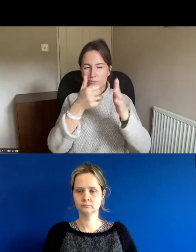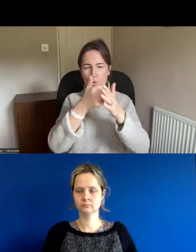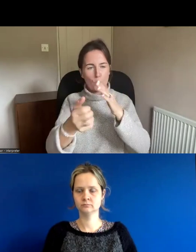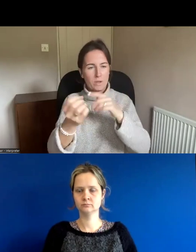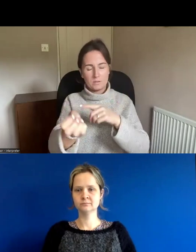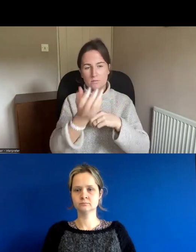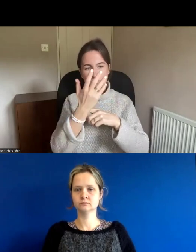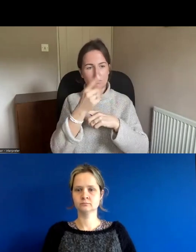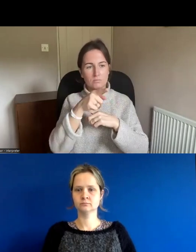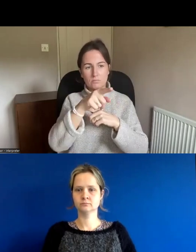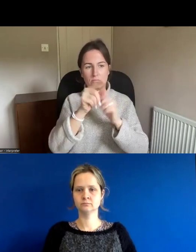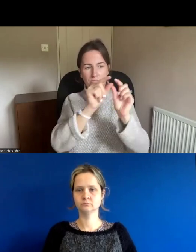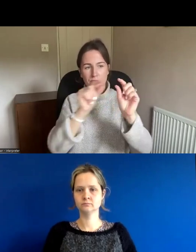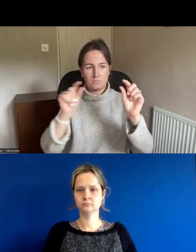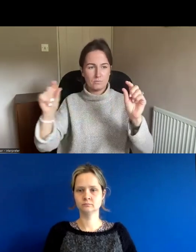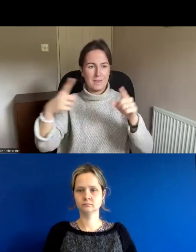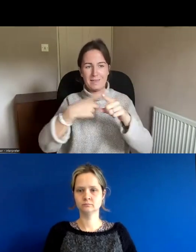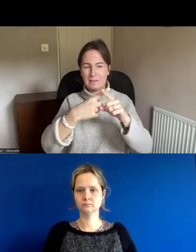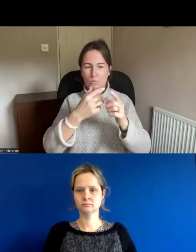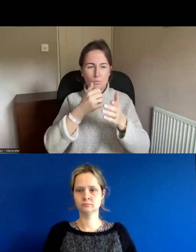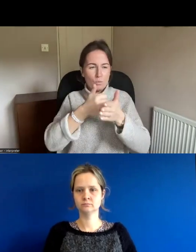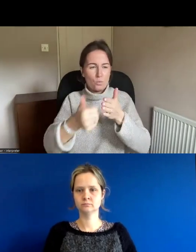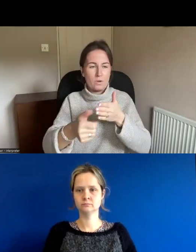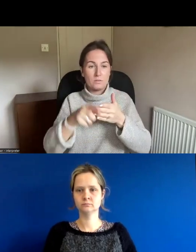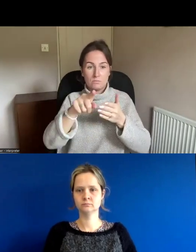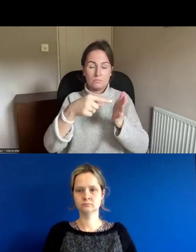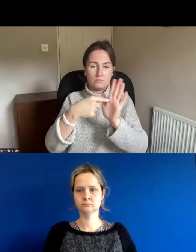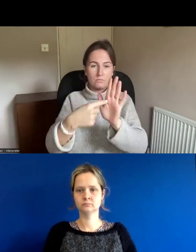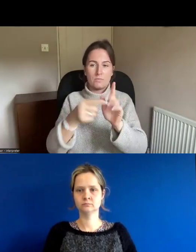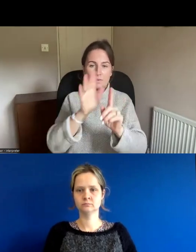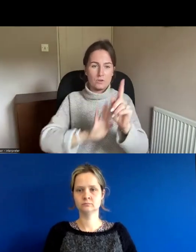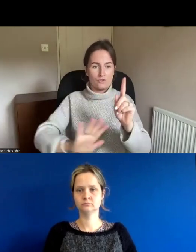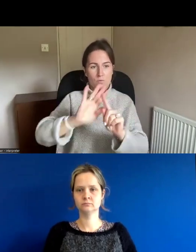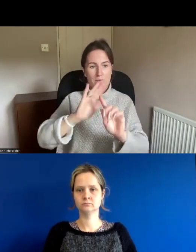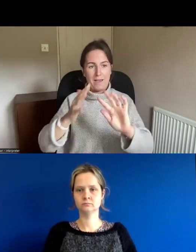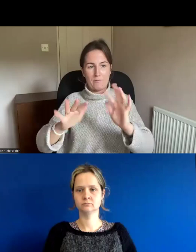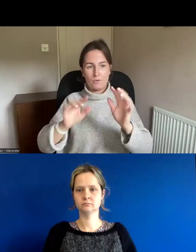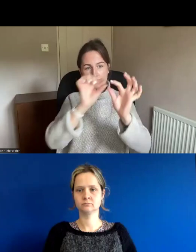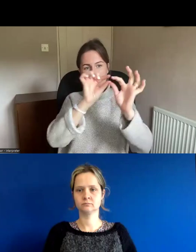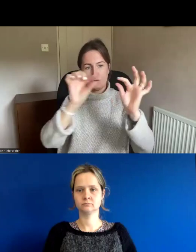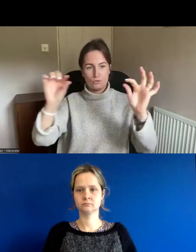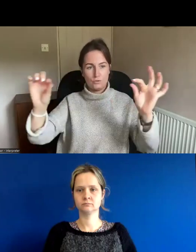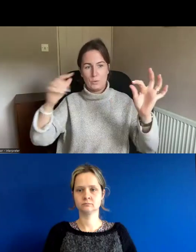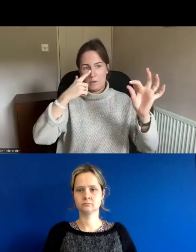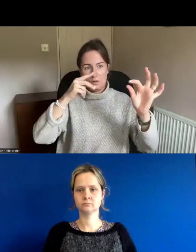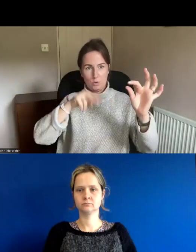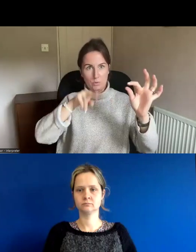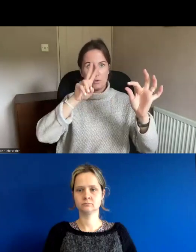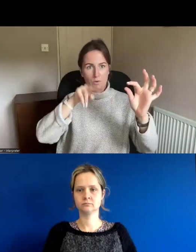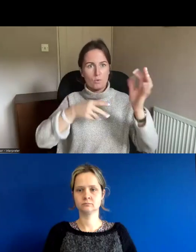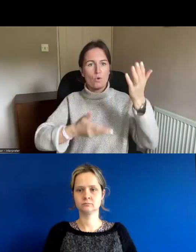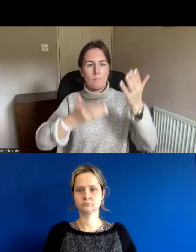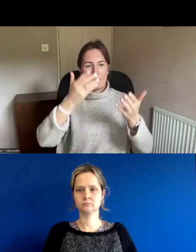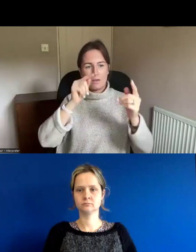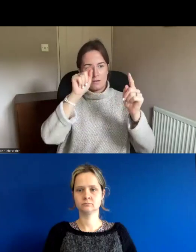you add, there's always that line for England. So that's your national averages. So they're always right at the top for you to compare to.